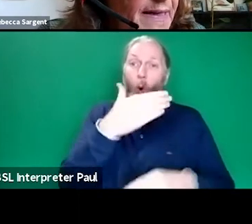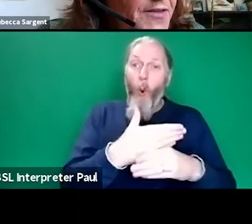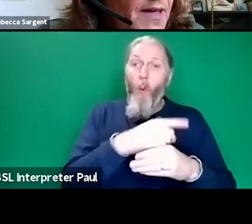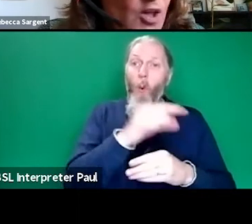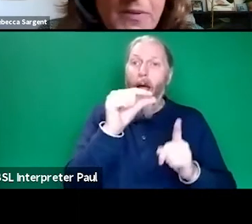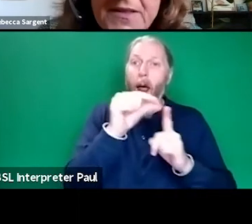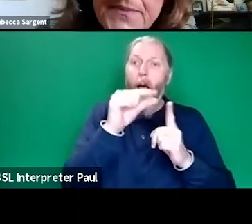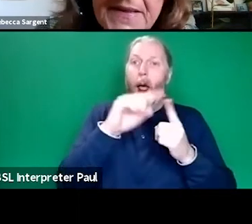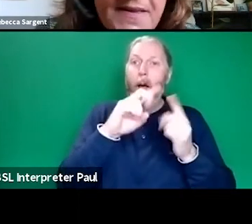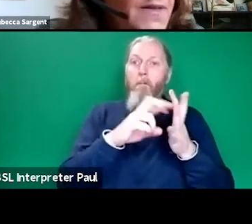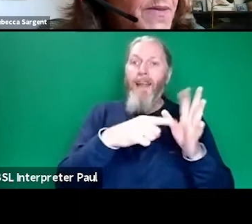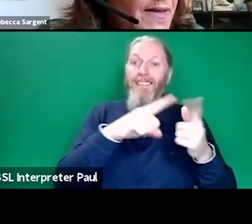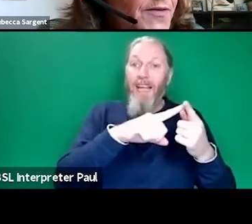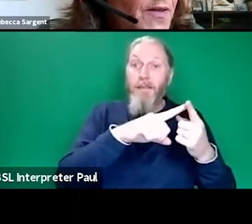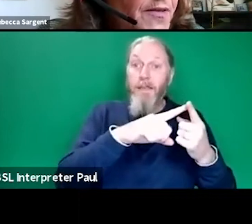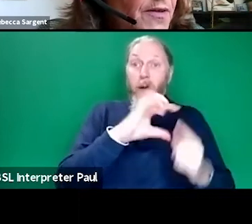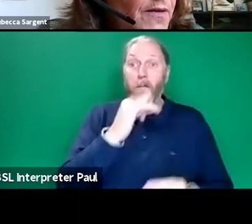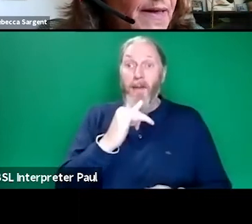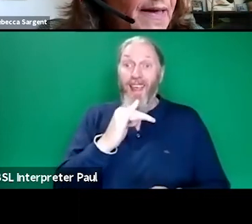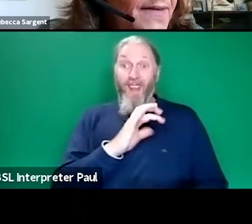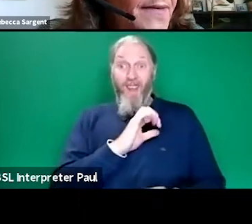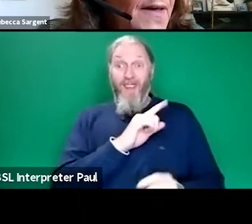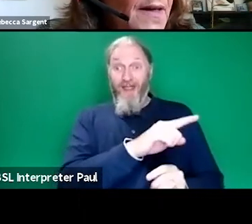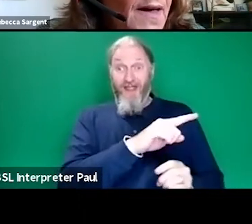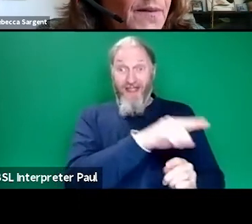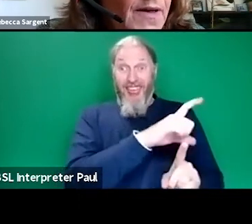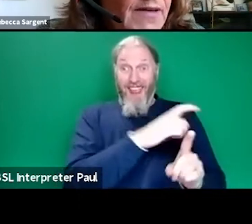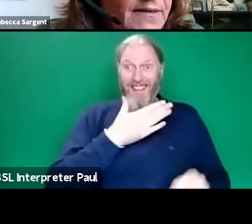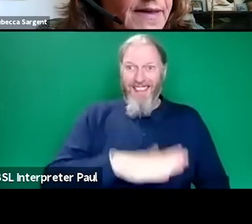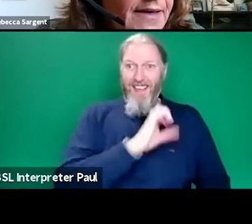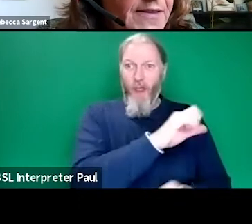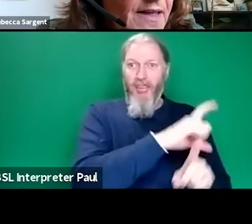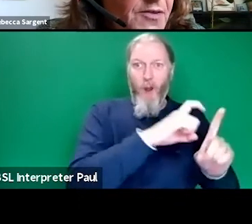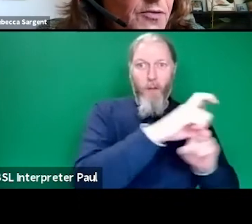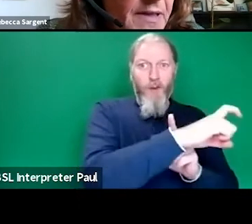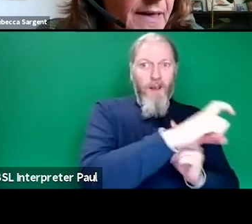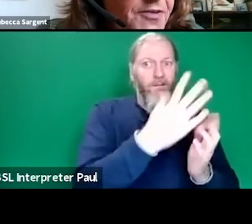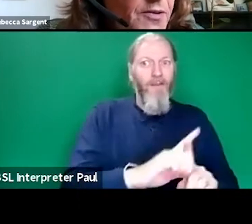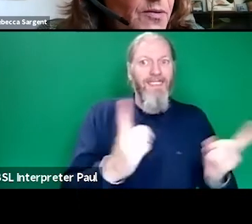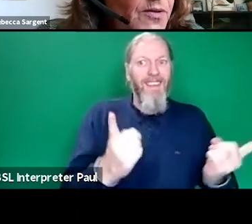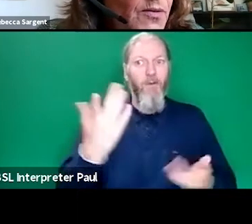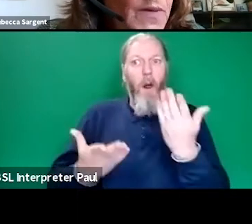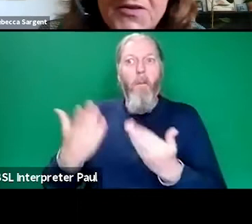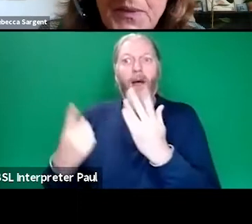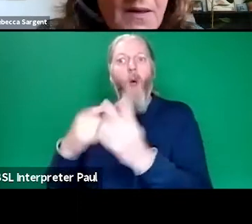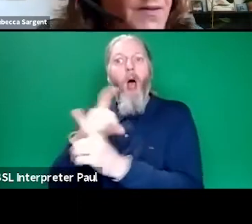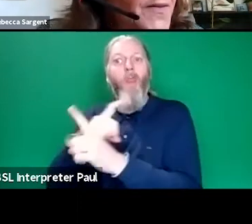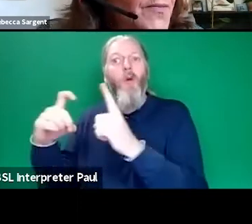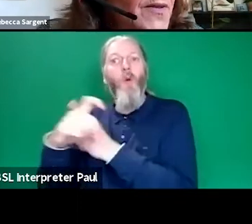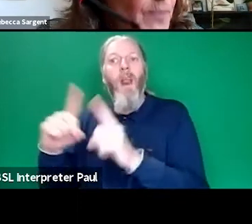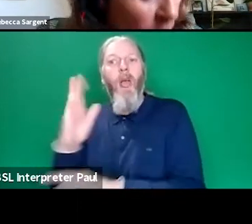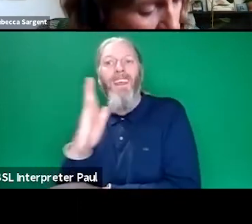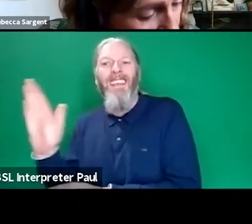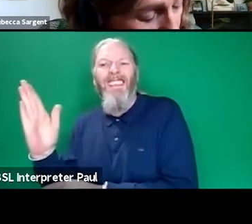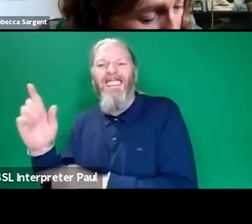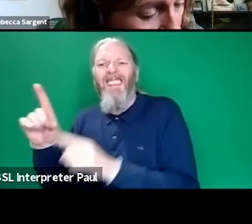the needs or how communities may see themselves further along the east, around areas like Saltash, who are almost part